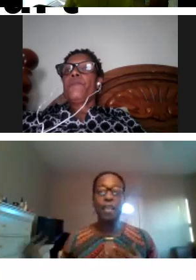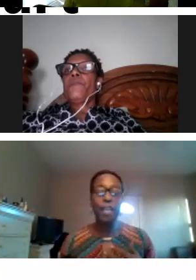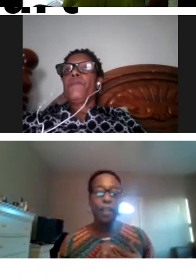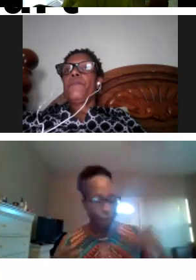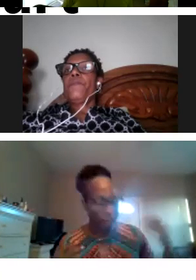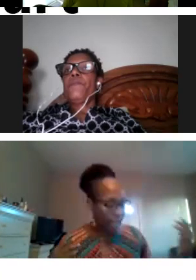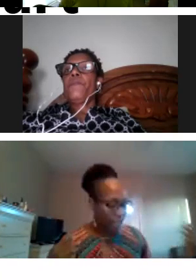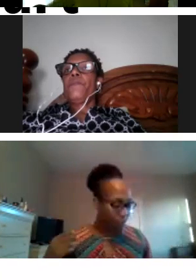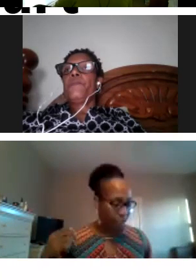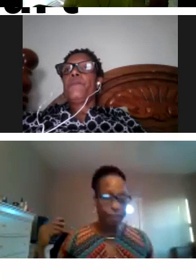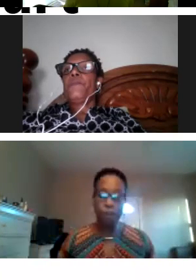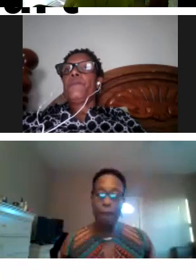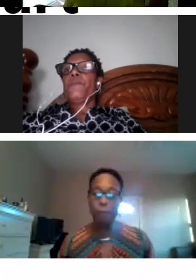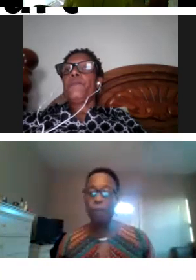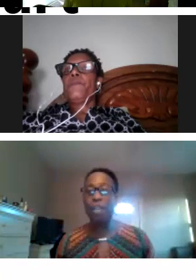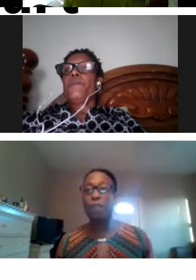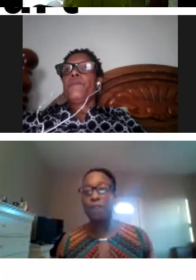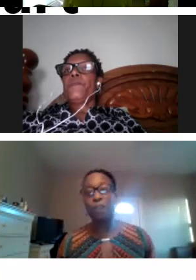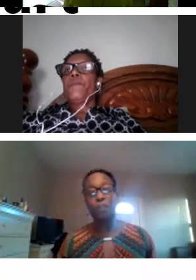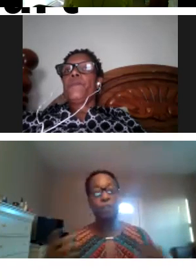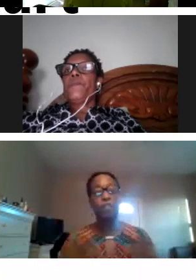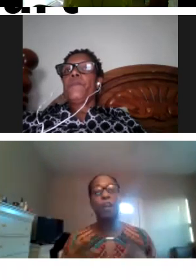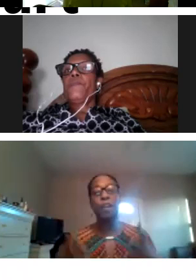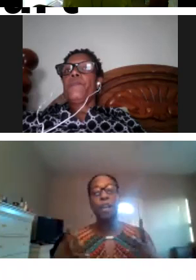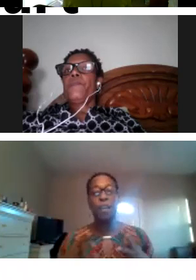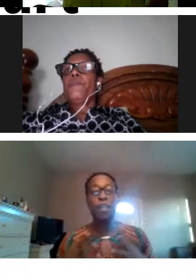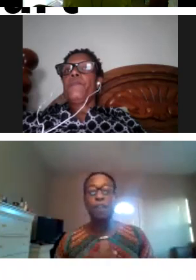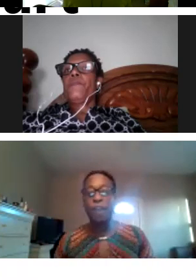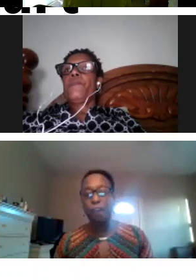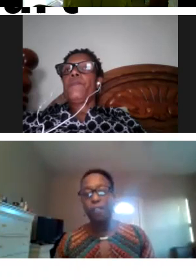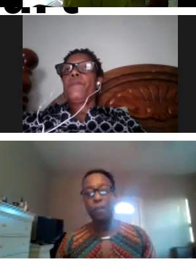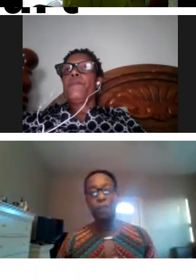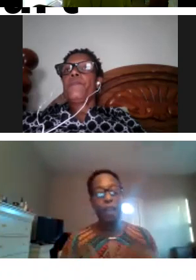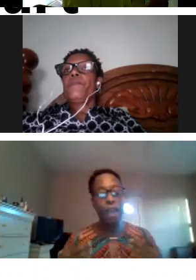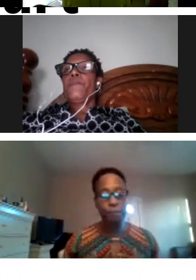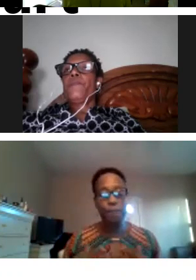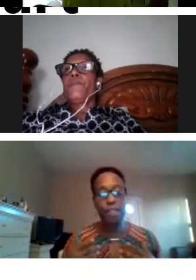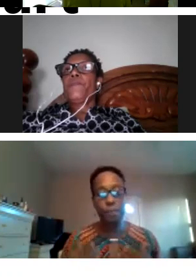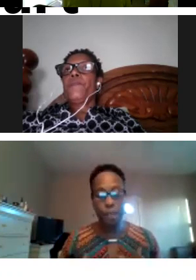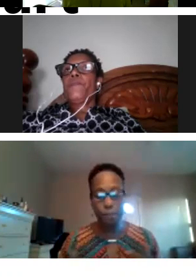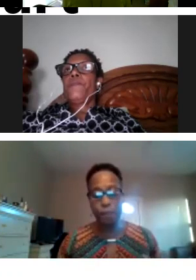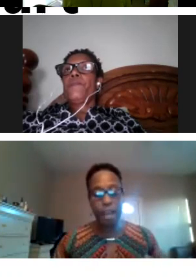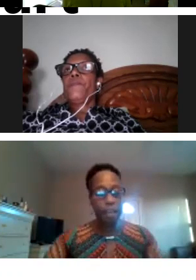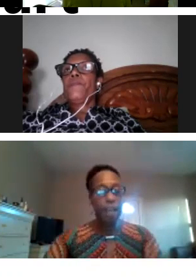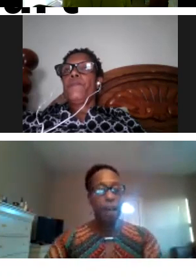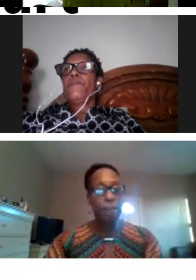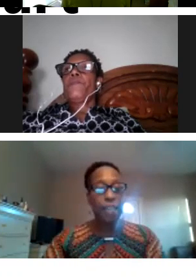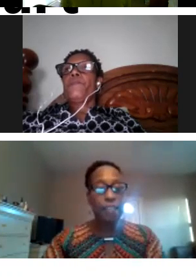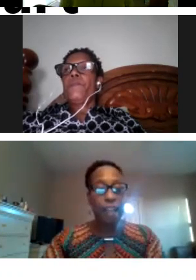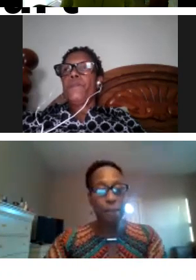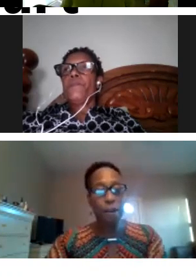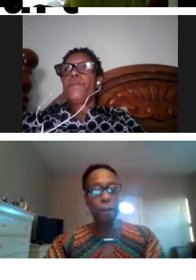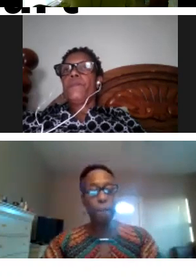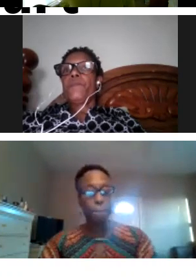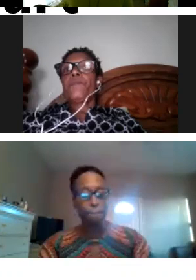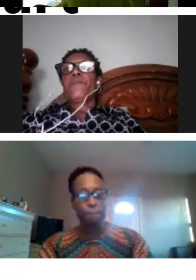not leading with actually the problem, we're leading with values, with shared values that we have as people, right? Next